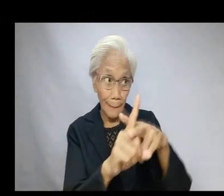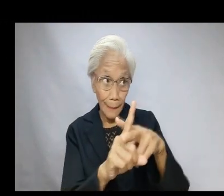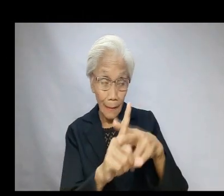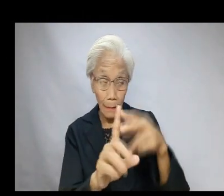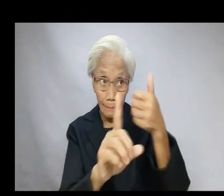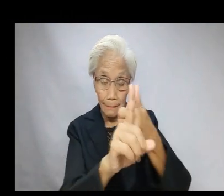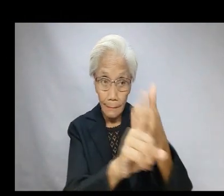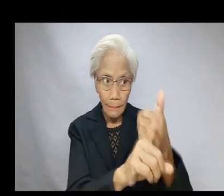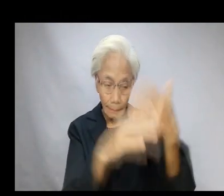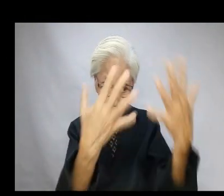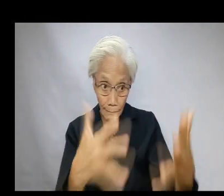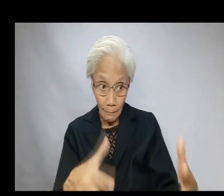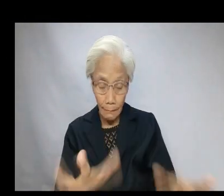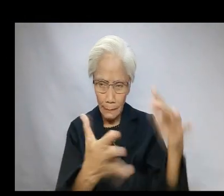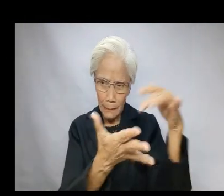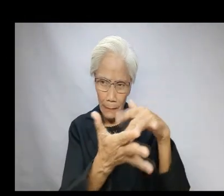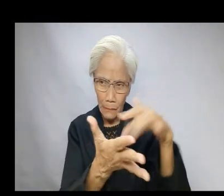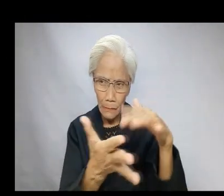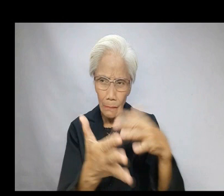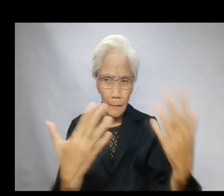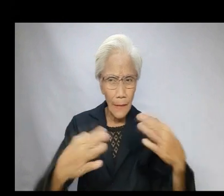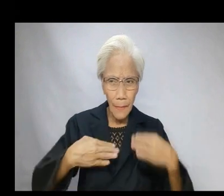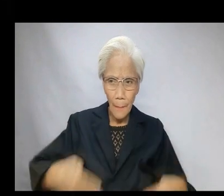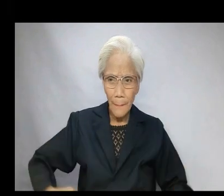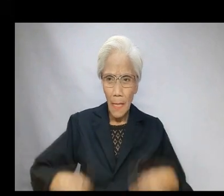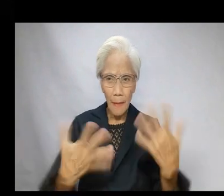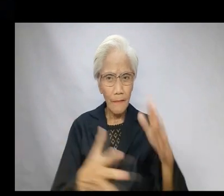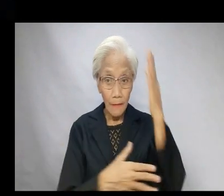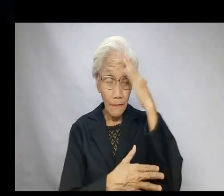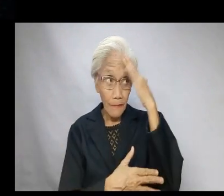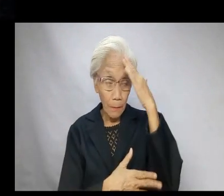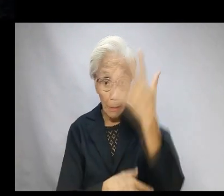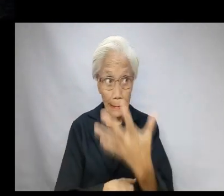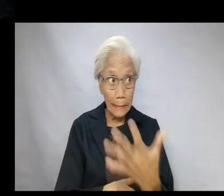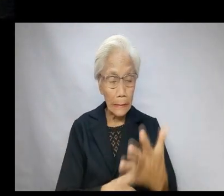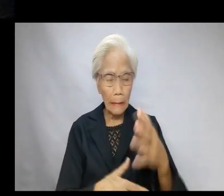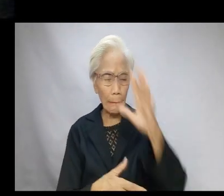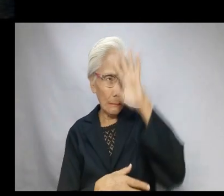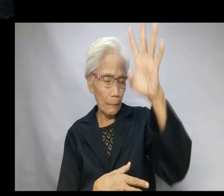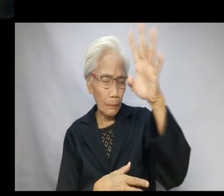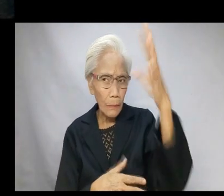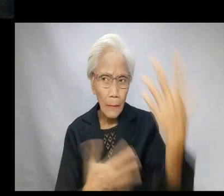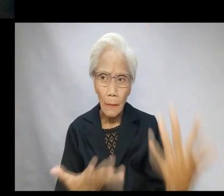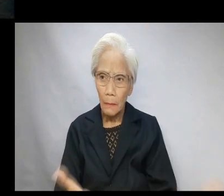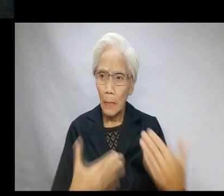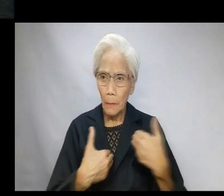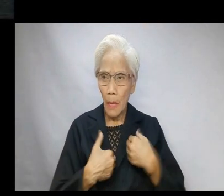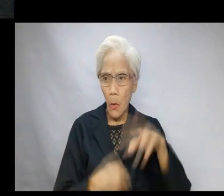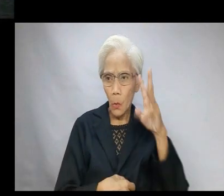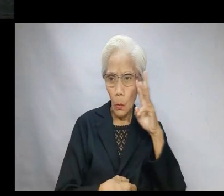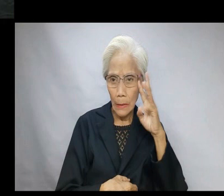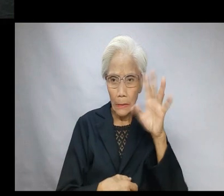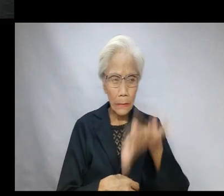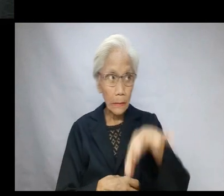poisoned himself after studying strands of hair from the body of the famous classical composer. Walsh discovered